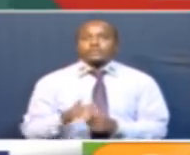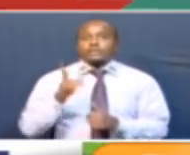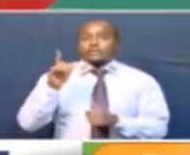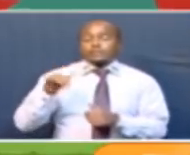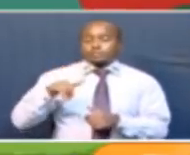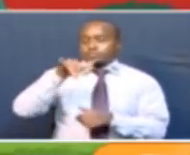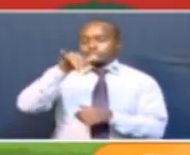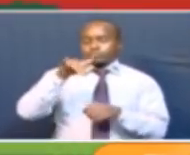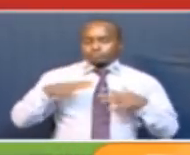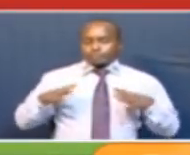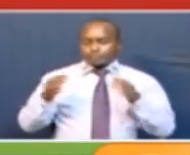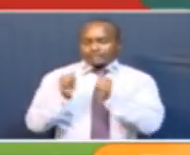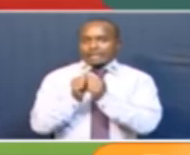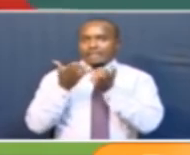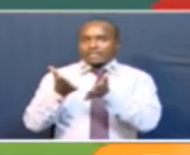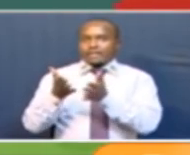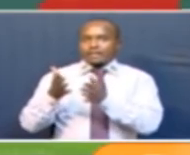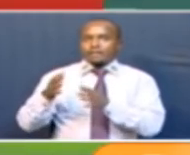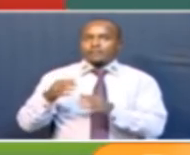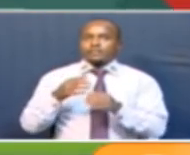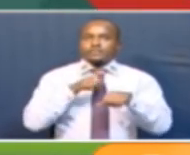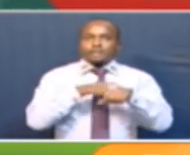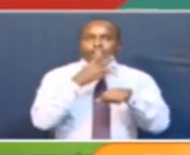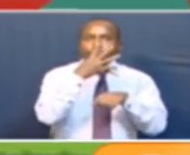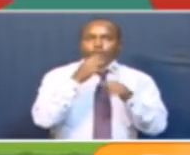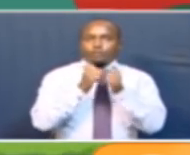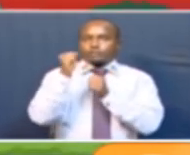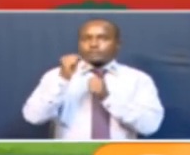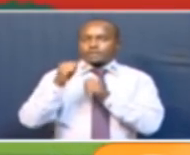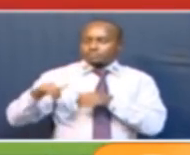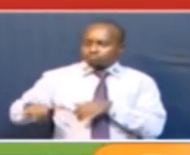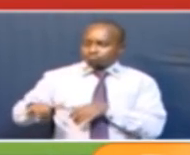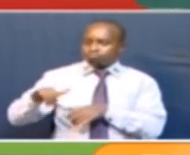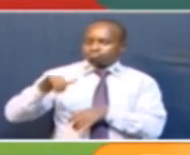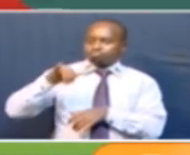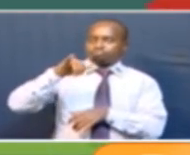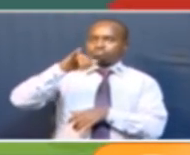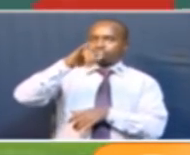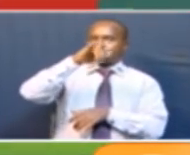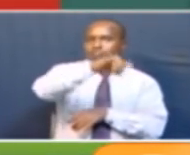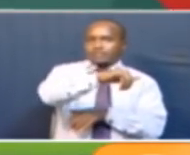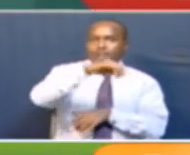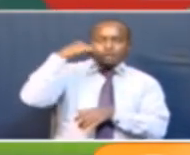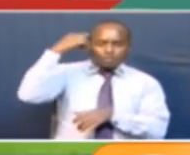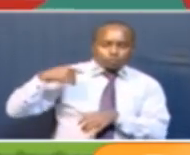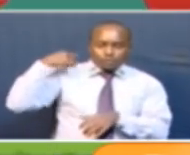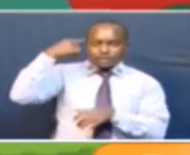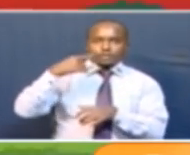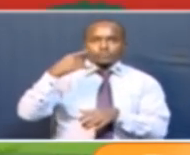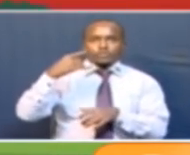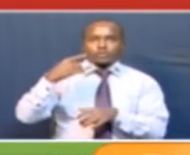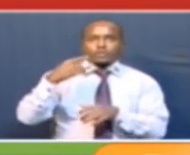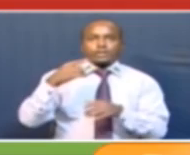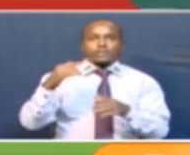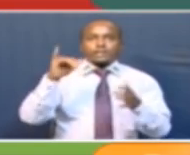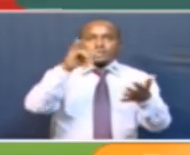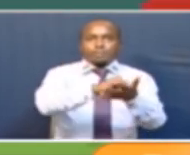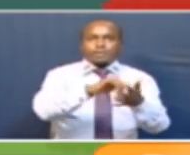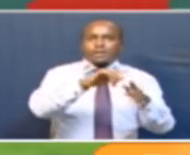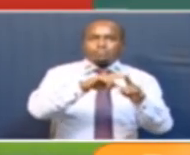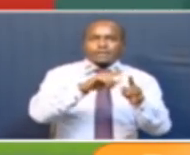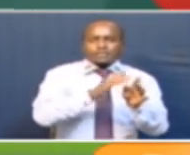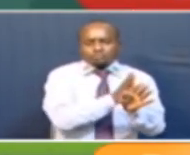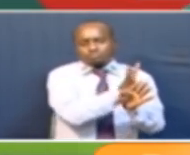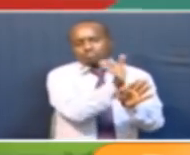at 4:15 p.m. en route to Nairobi. It was expected to fly to Wilson Airport, but took the route to JKIA to